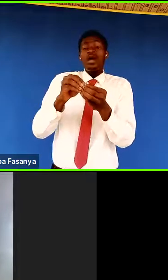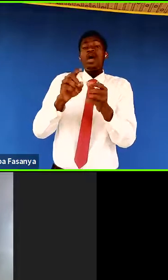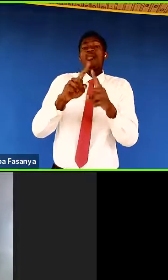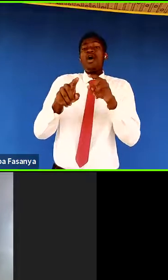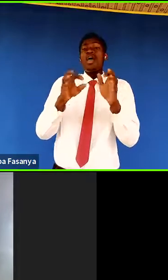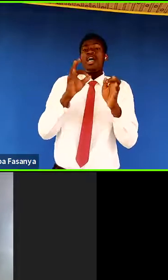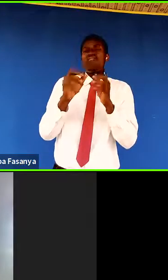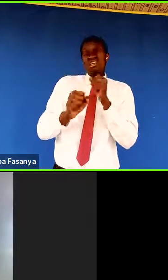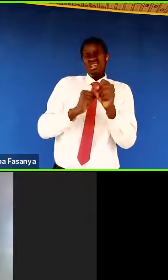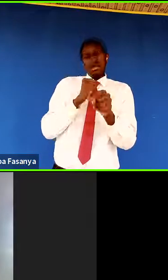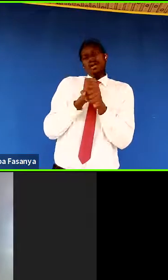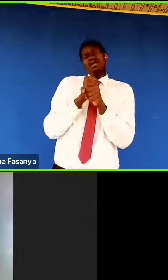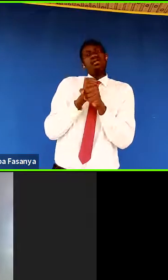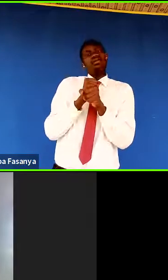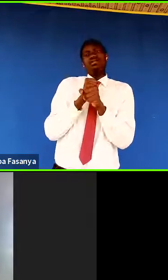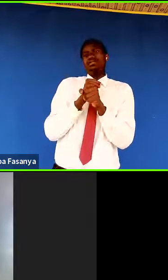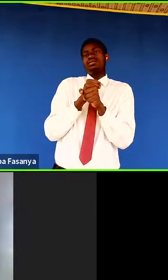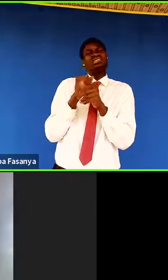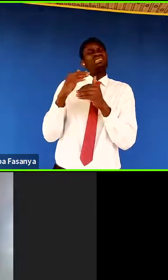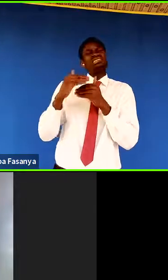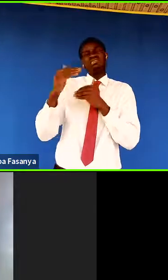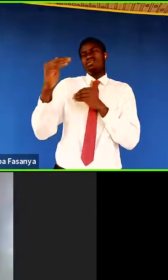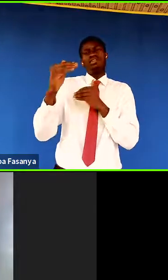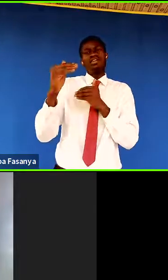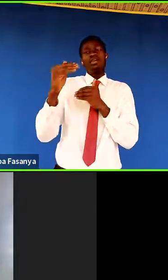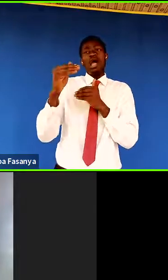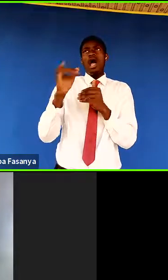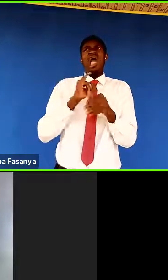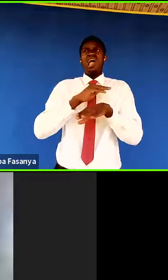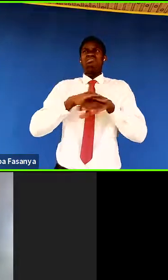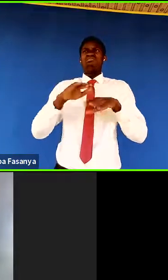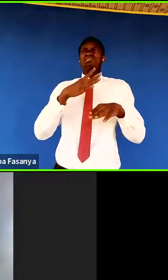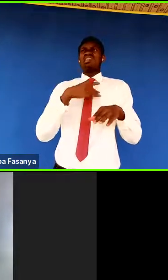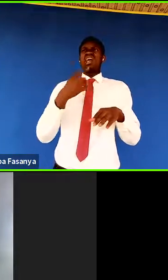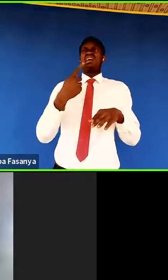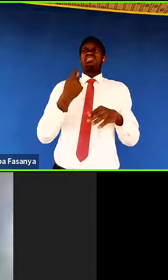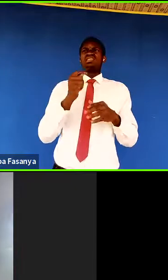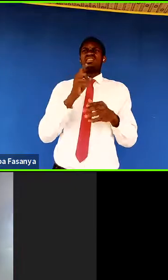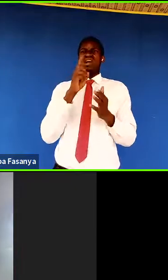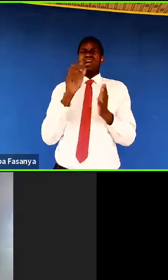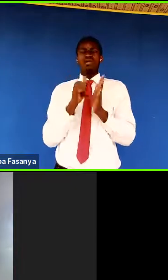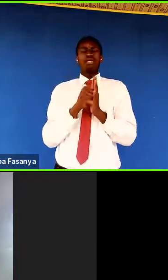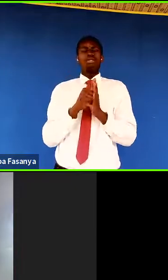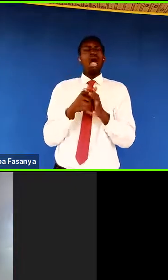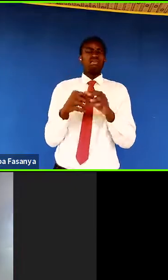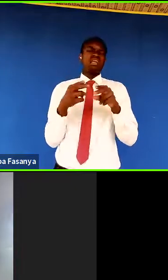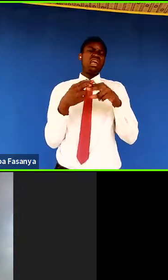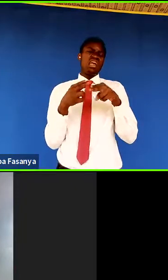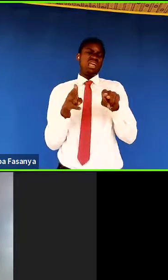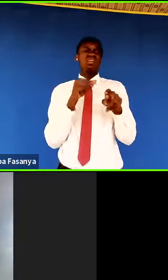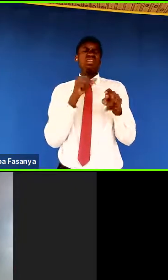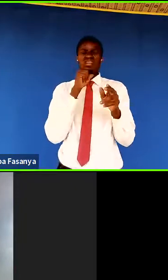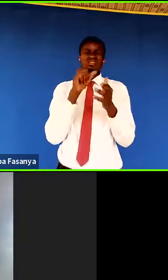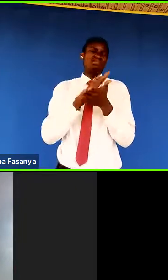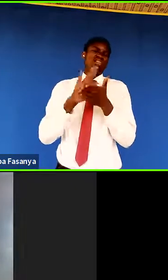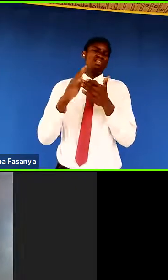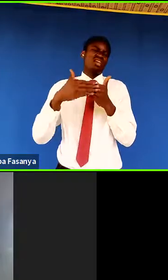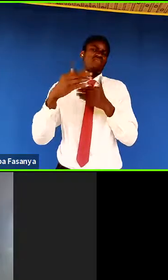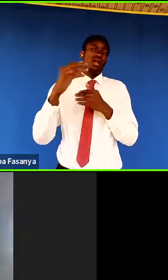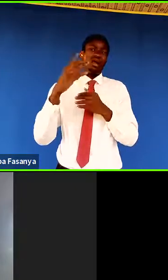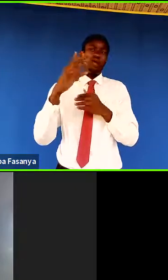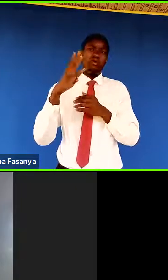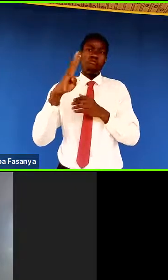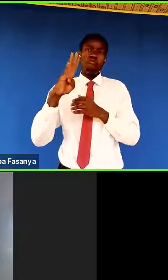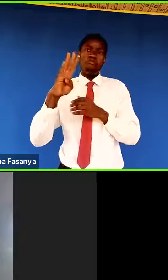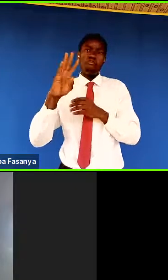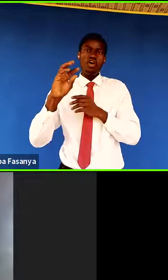I really don't like that fact that the cells, the egg is not very nice after 40 years. It's sometimes make